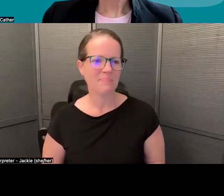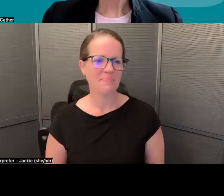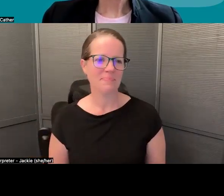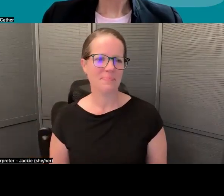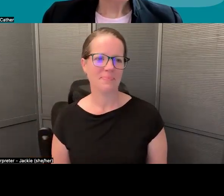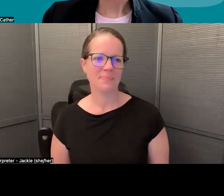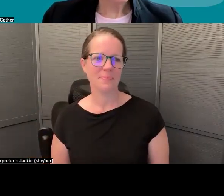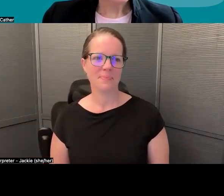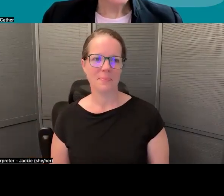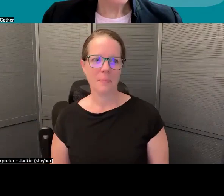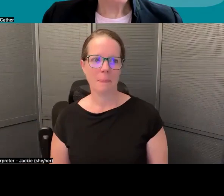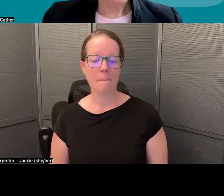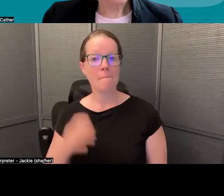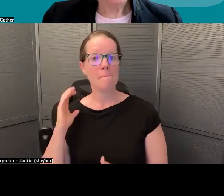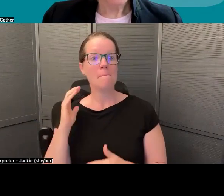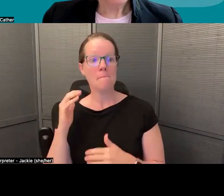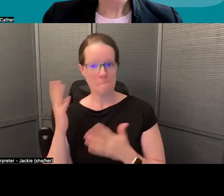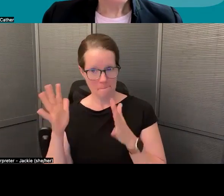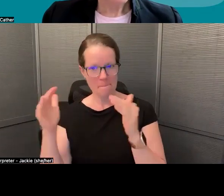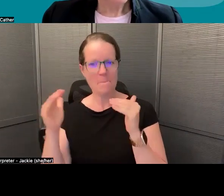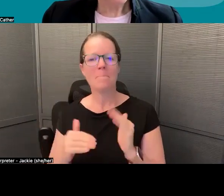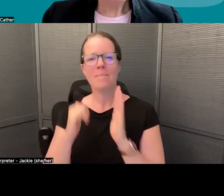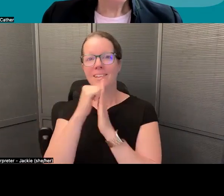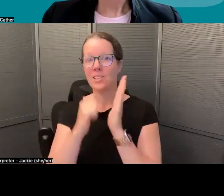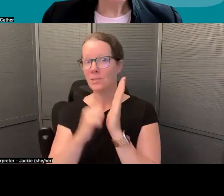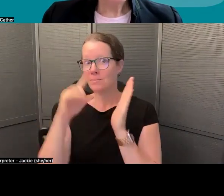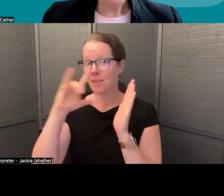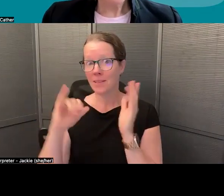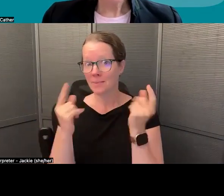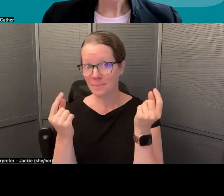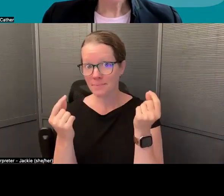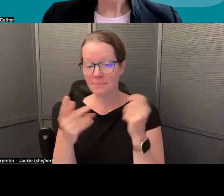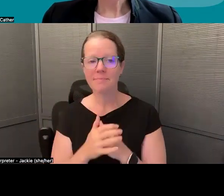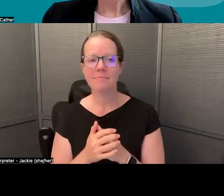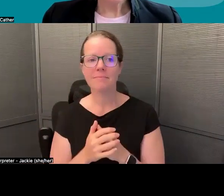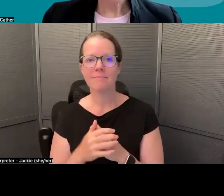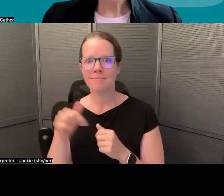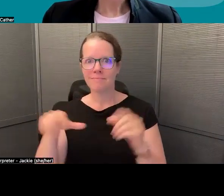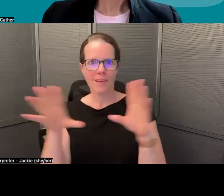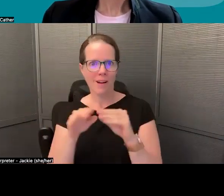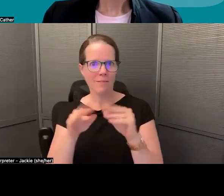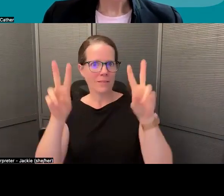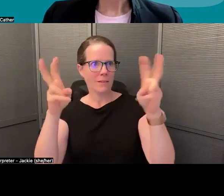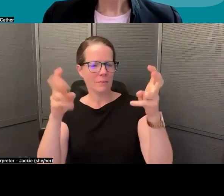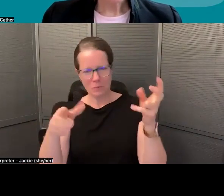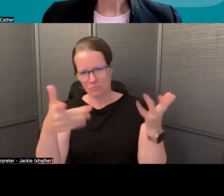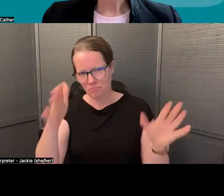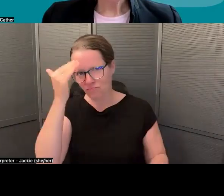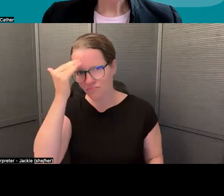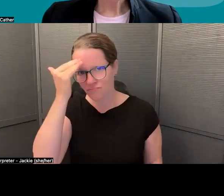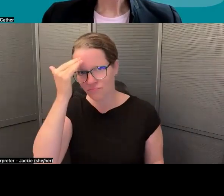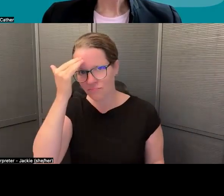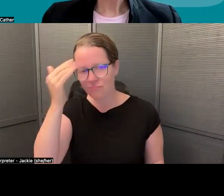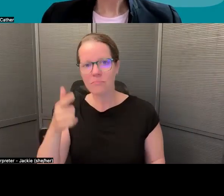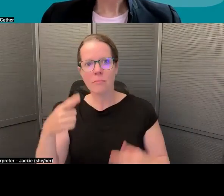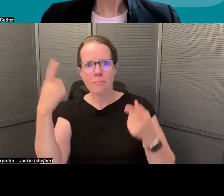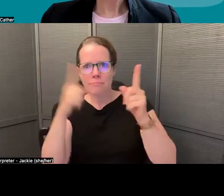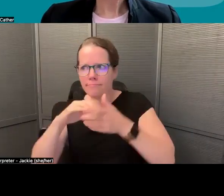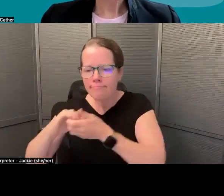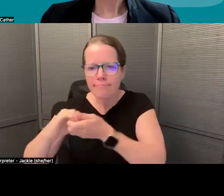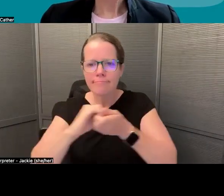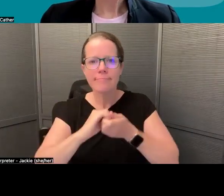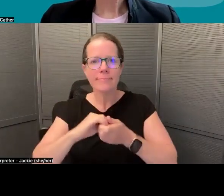And here is our agenda for the day. Our conference topic, as you know, is collaborative